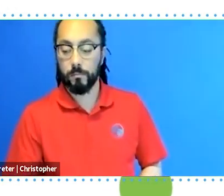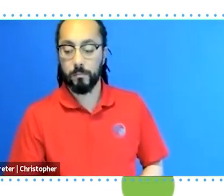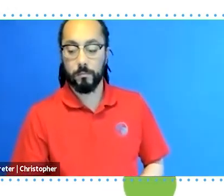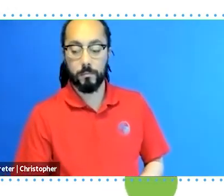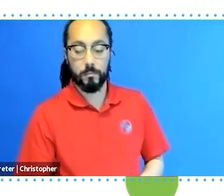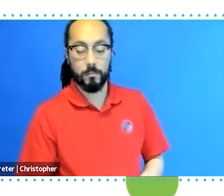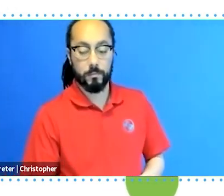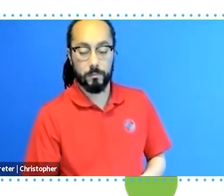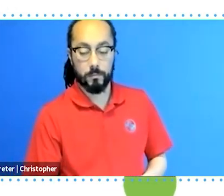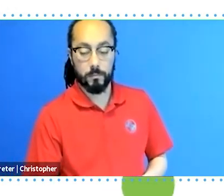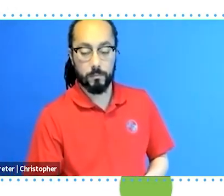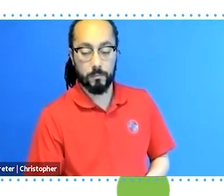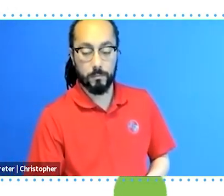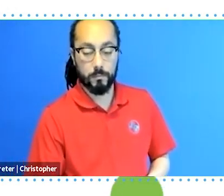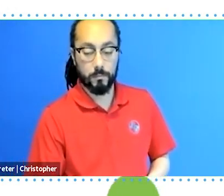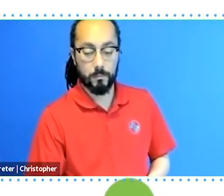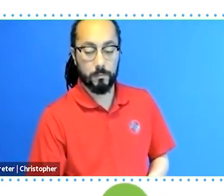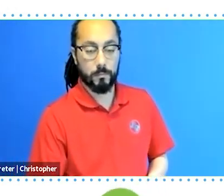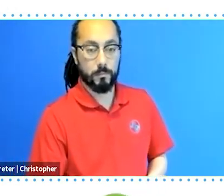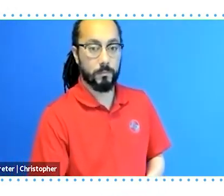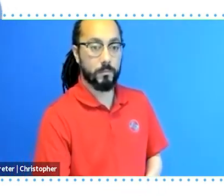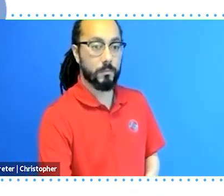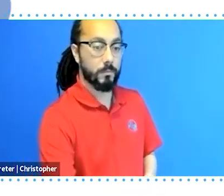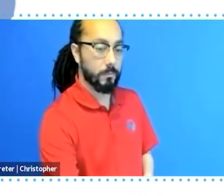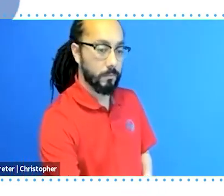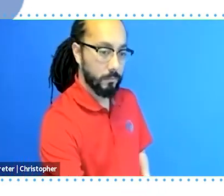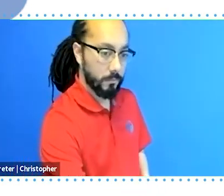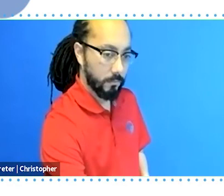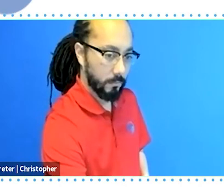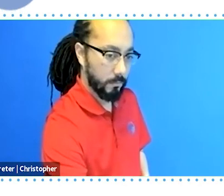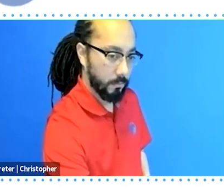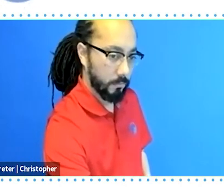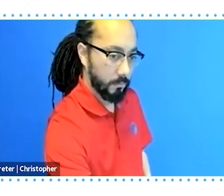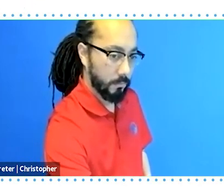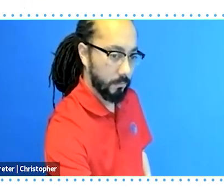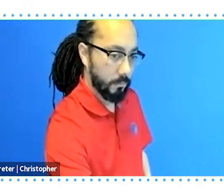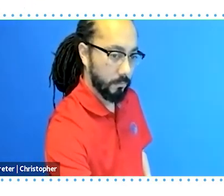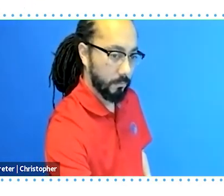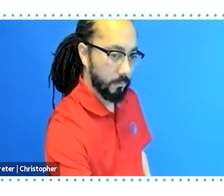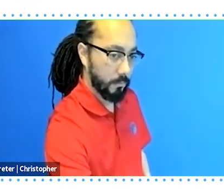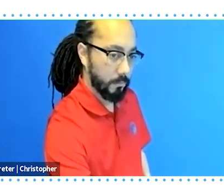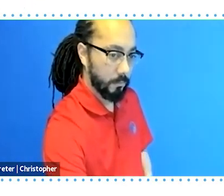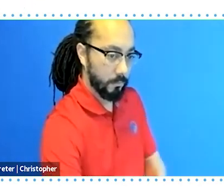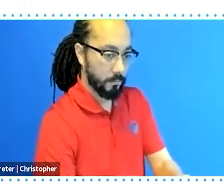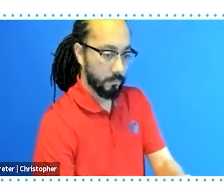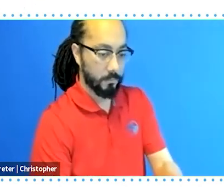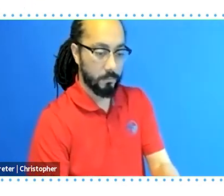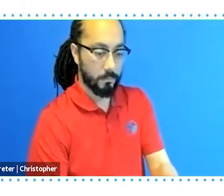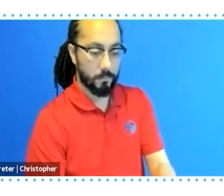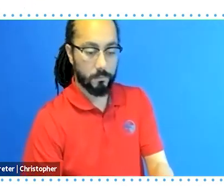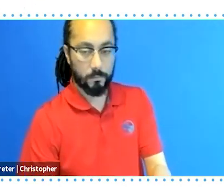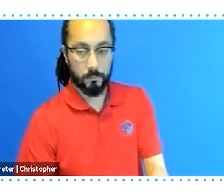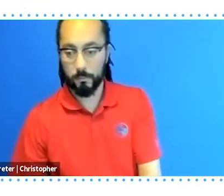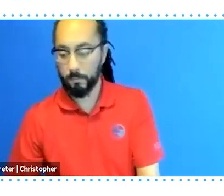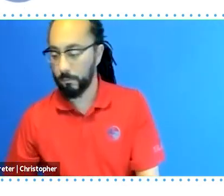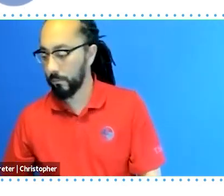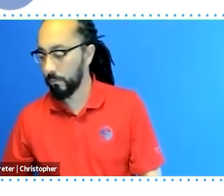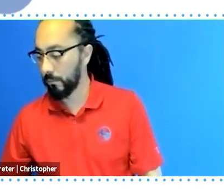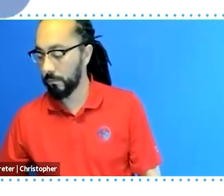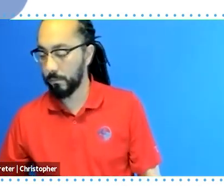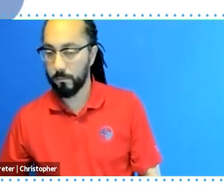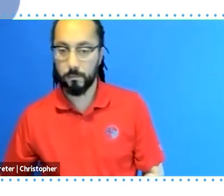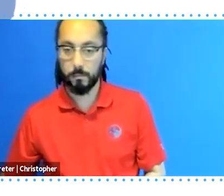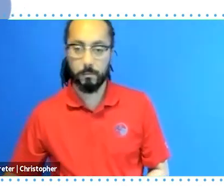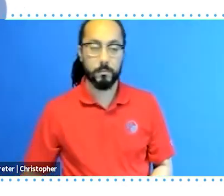Owais, welcome. So great to see you. Hi, good afternoon. Shall we look at the results for our Menti?